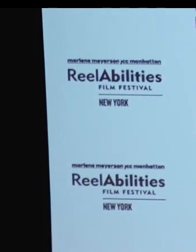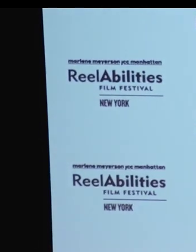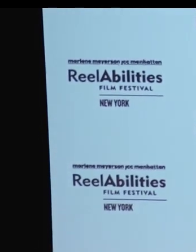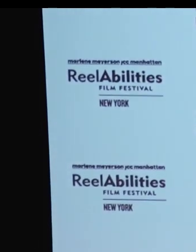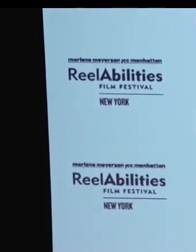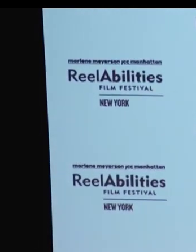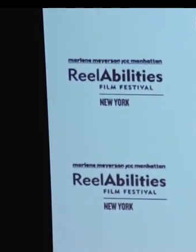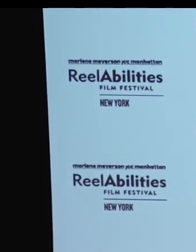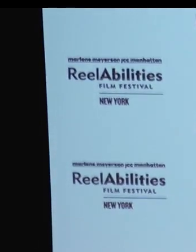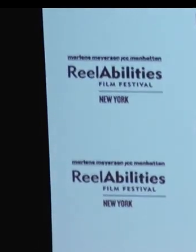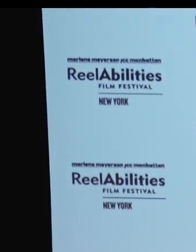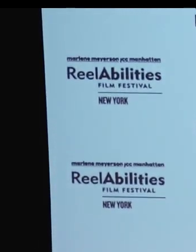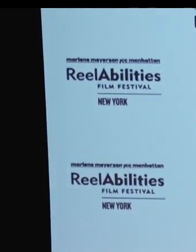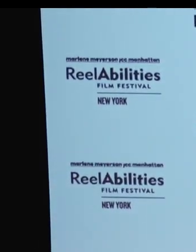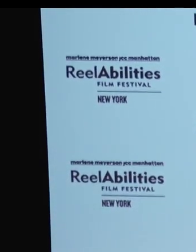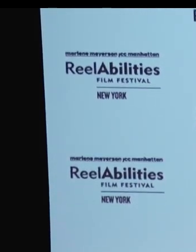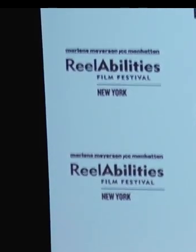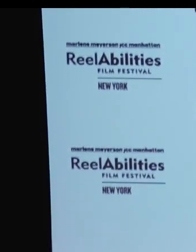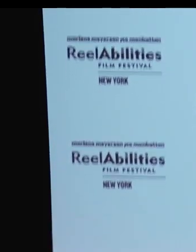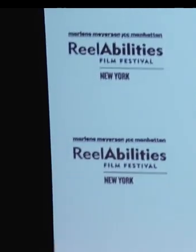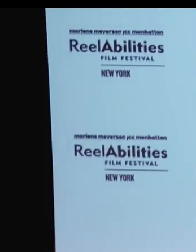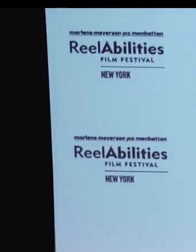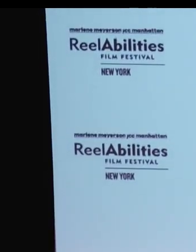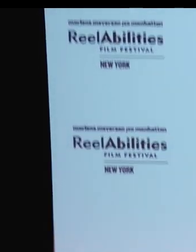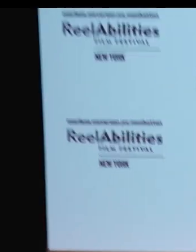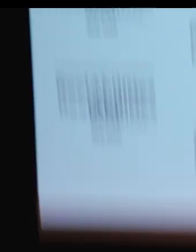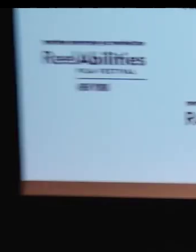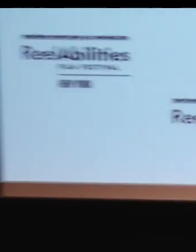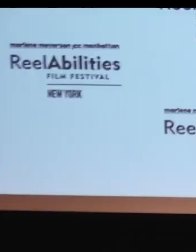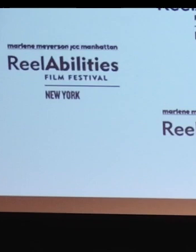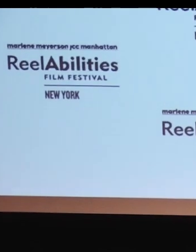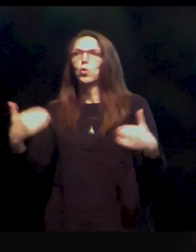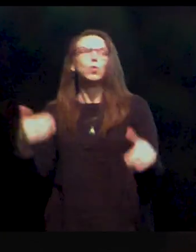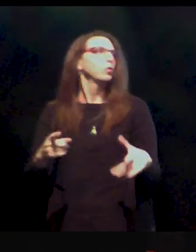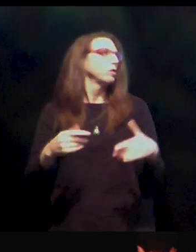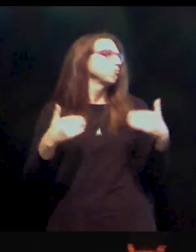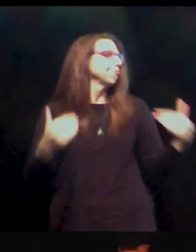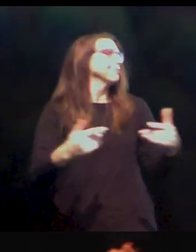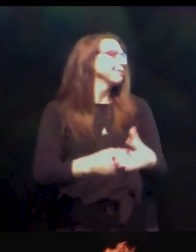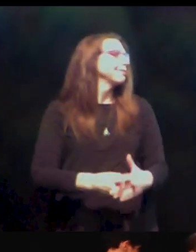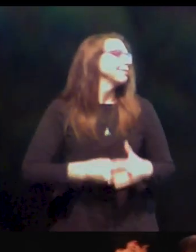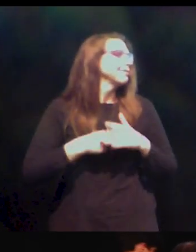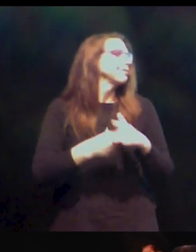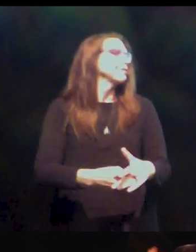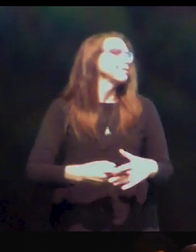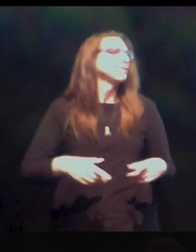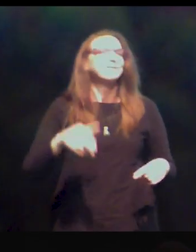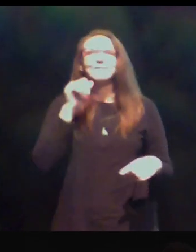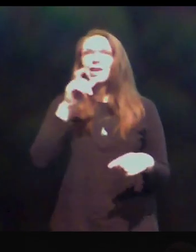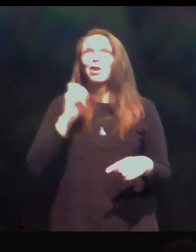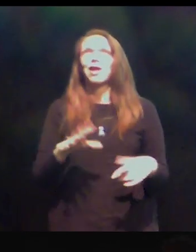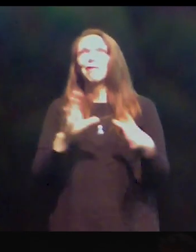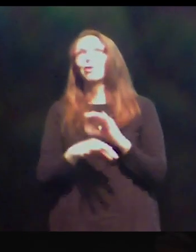of mental health films is going to start at 4:15, so don't worry. Oh, we're already out. Let's go. I don't have to stall anymore.